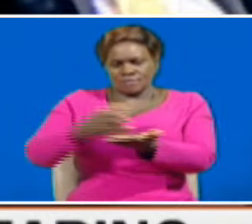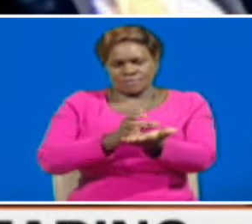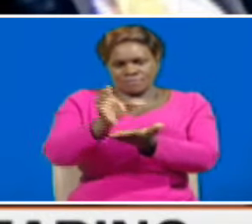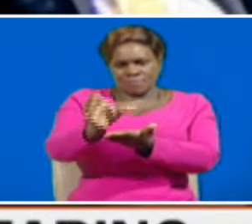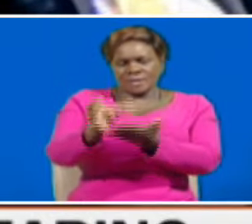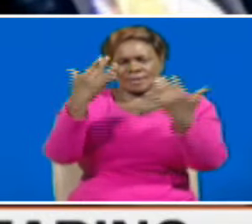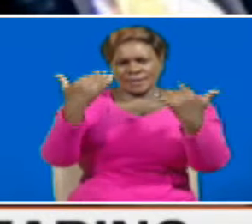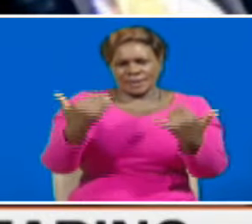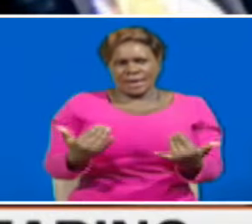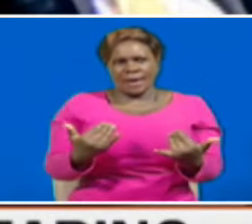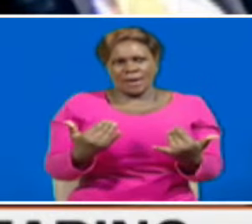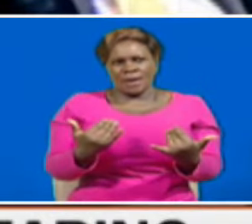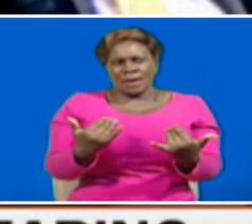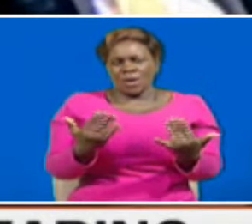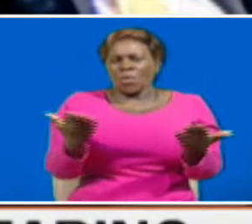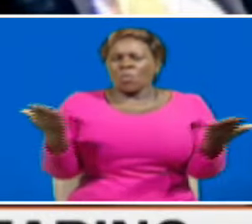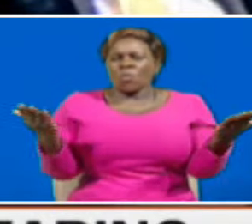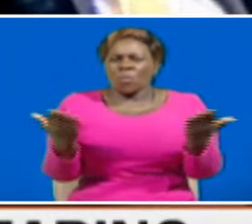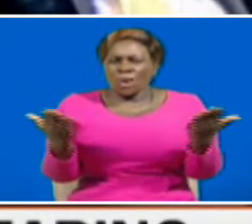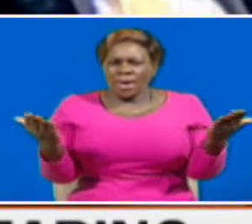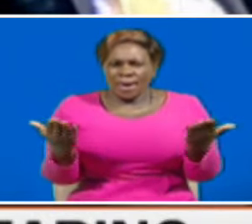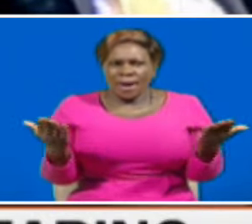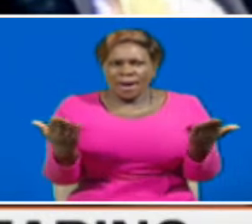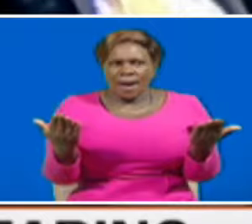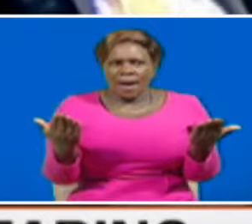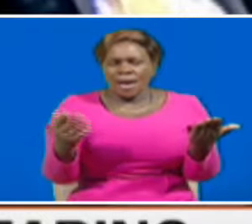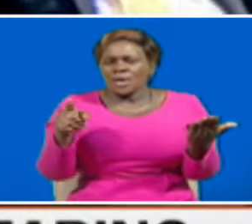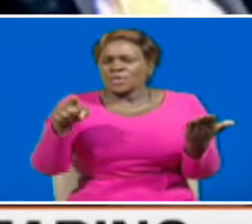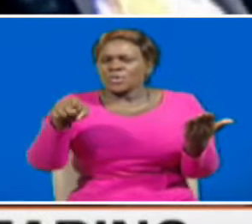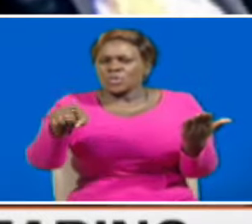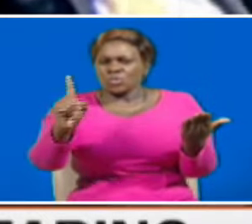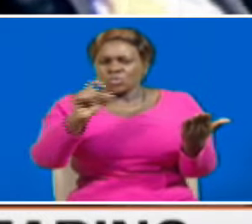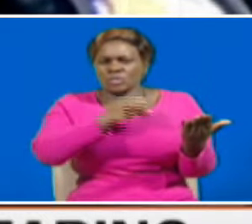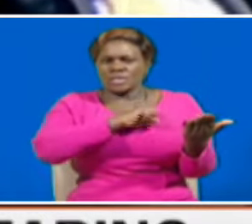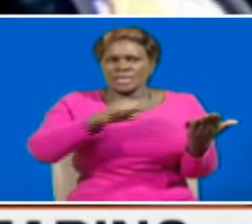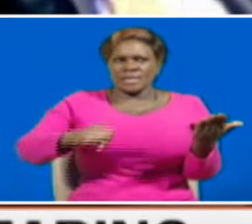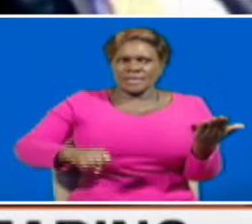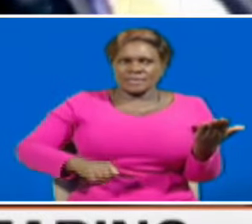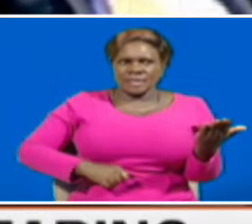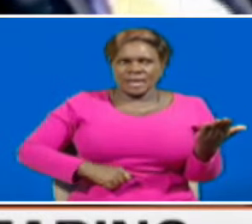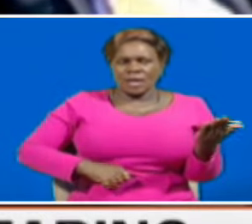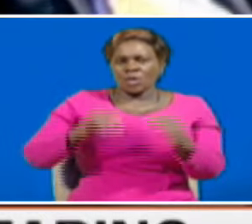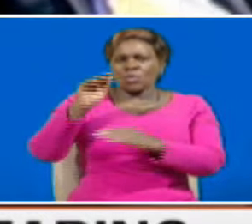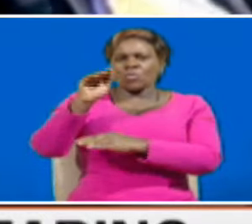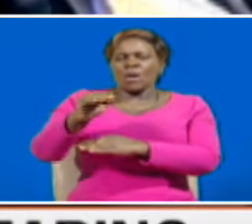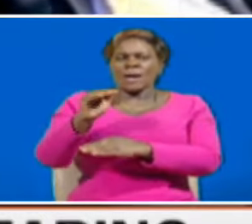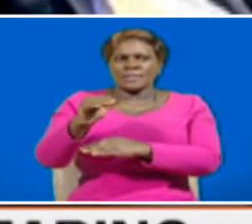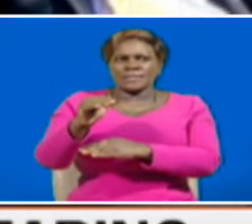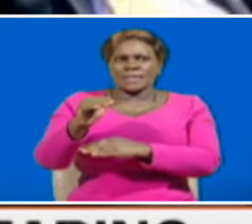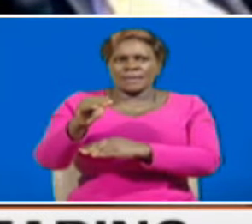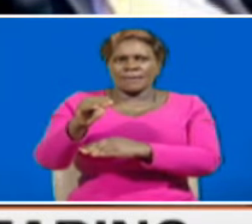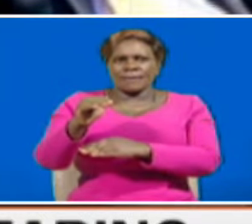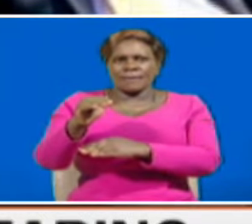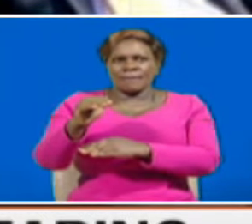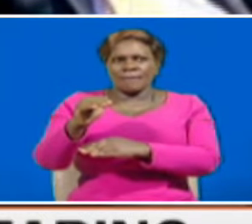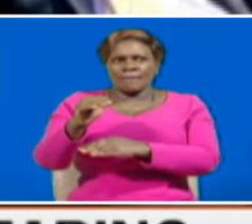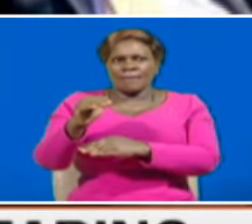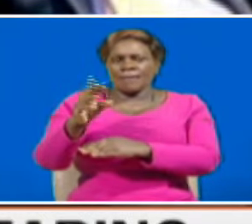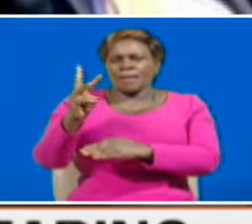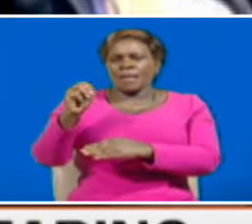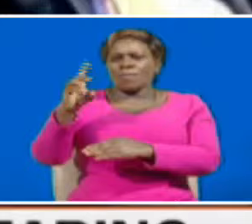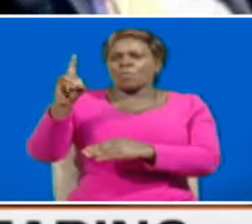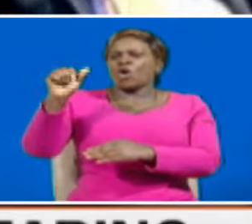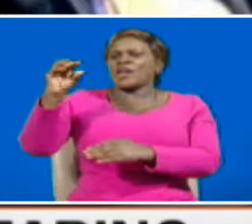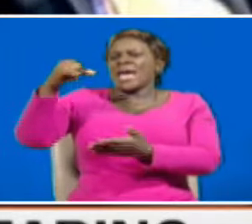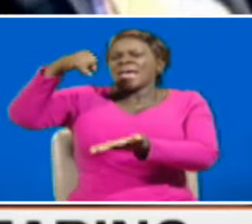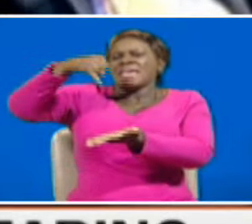So at what point would you as senators be being asked to get to deem Dr. Munda to be